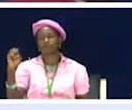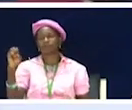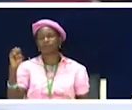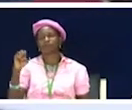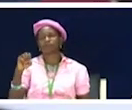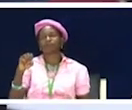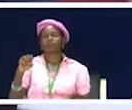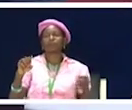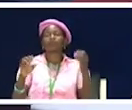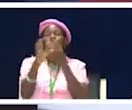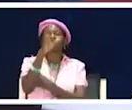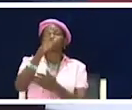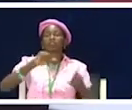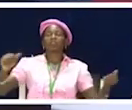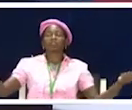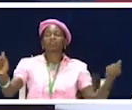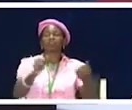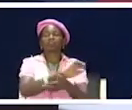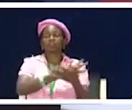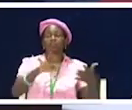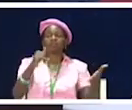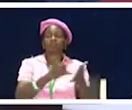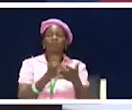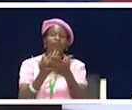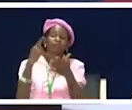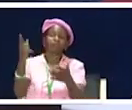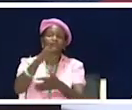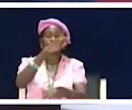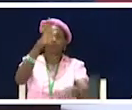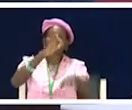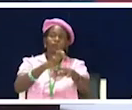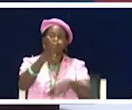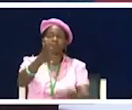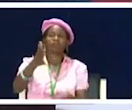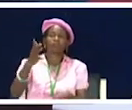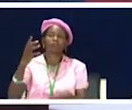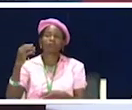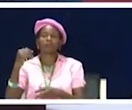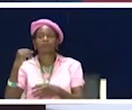he can deal with it before you get there.